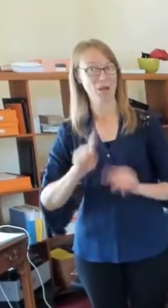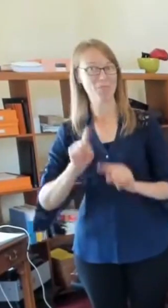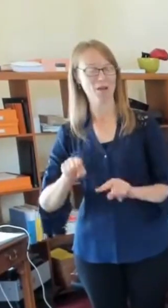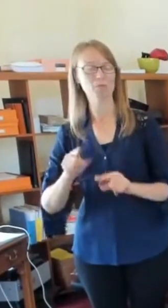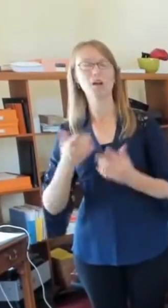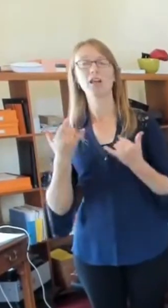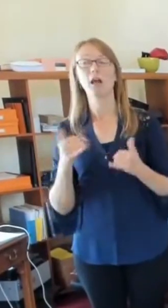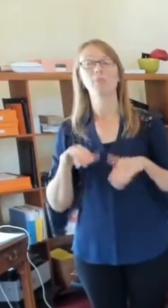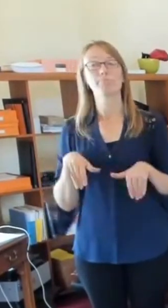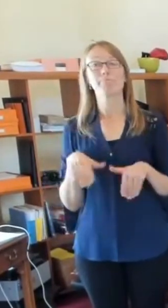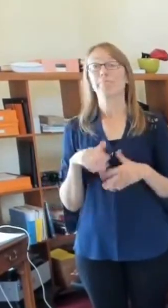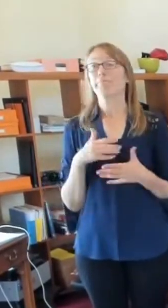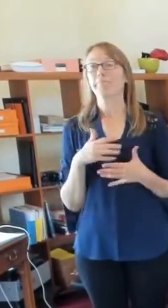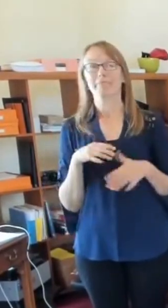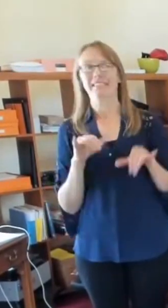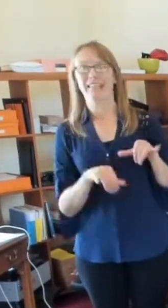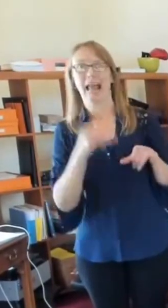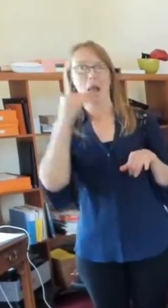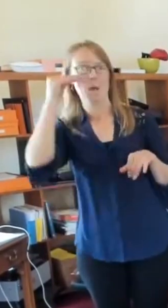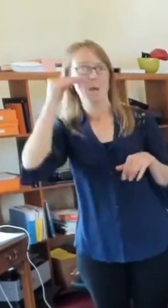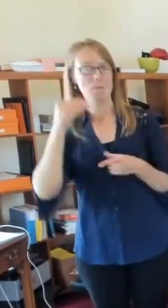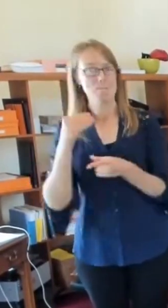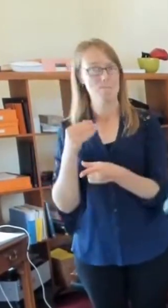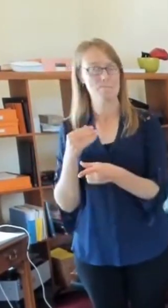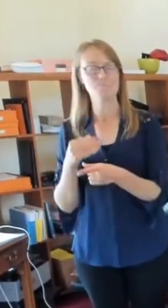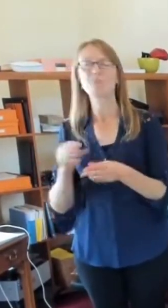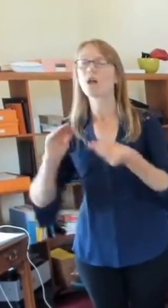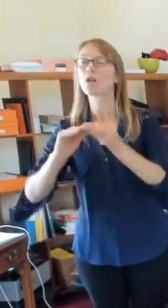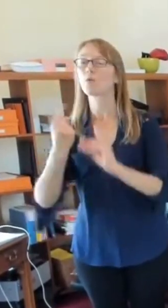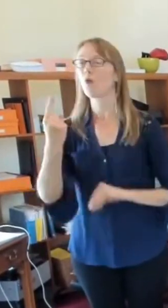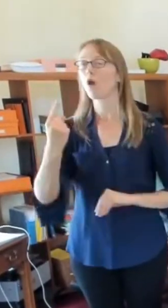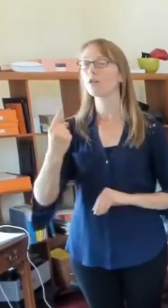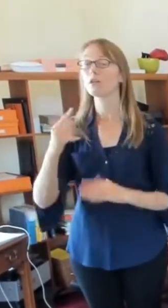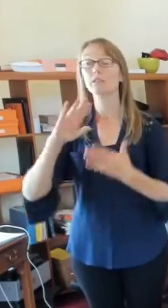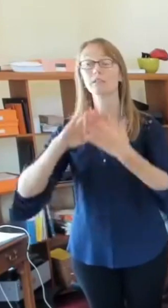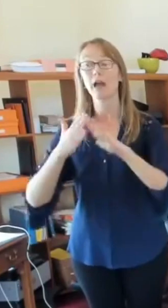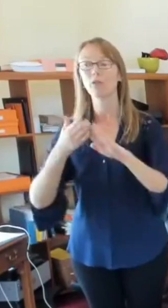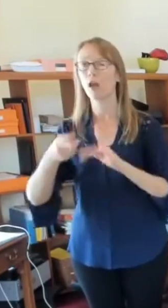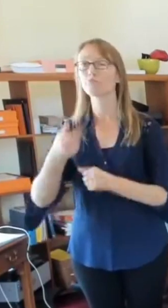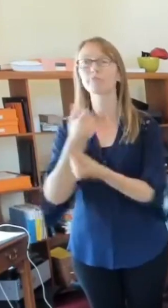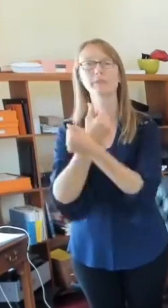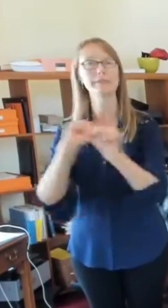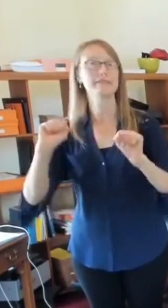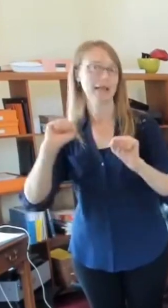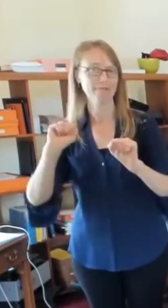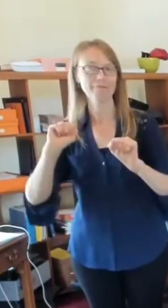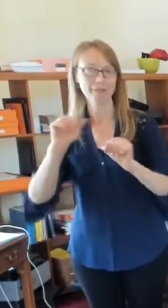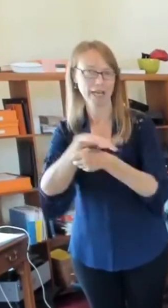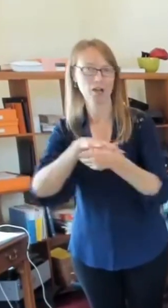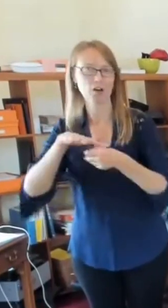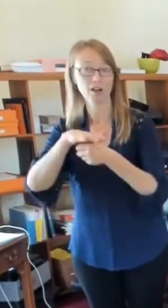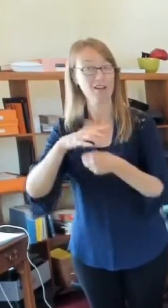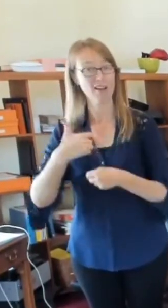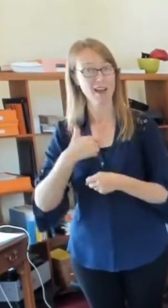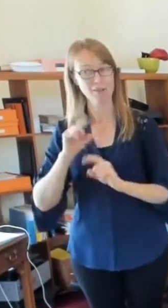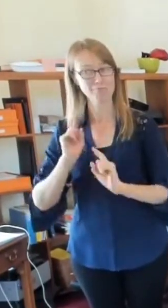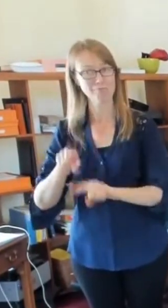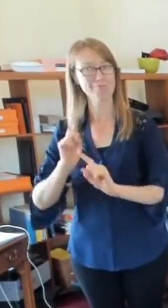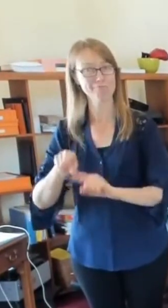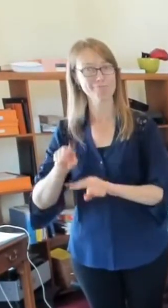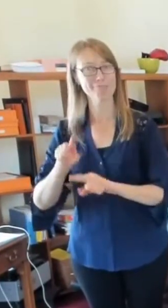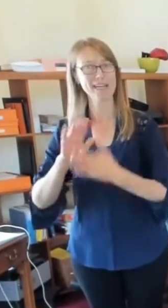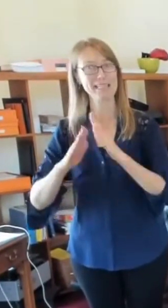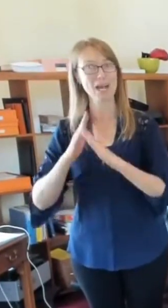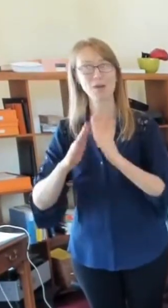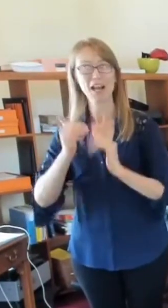You know, number one, downtown is a safe area. I've honestly worked in downtown every single day of my adult life,